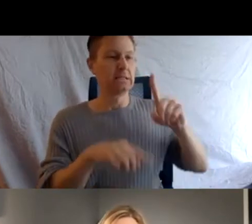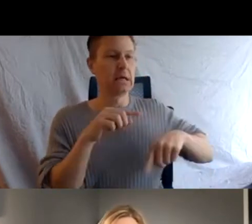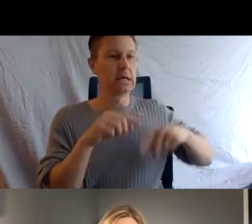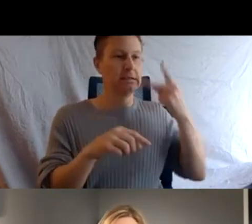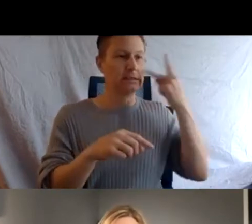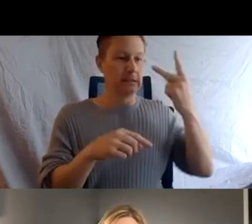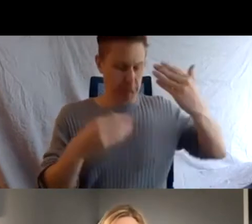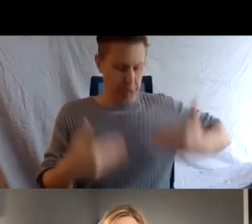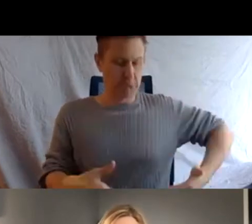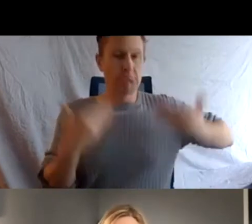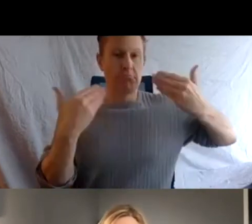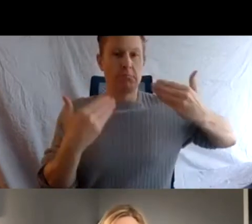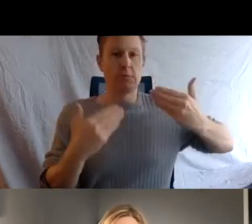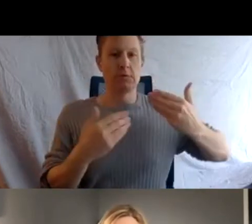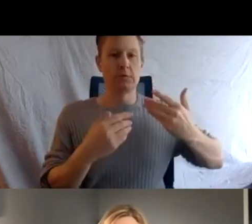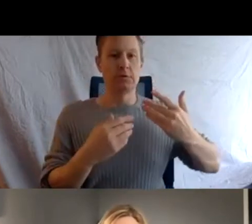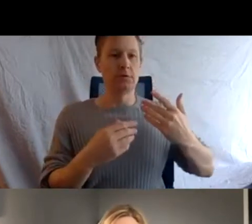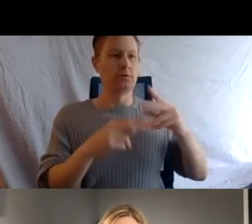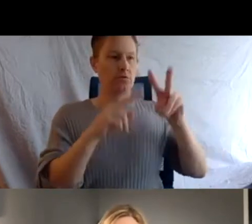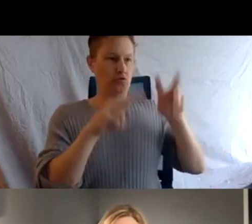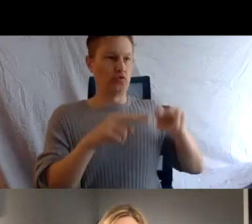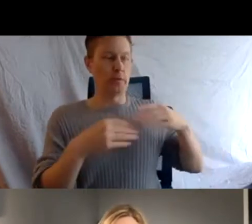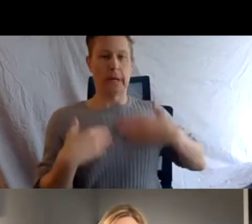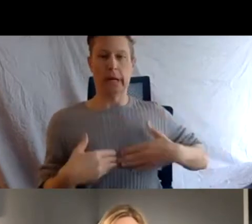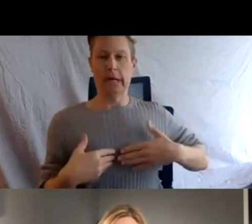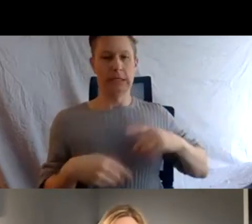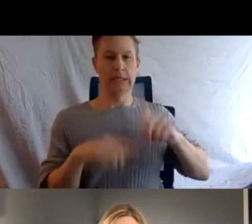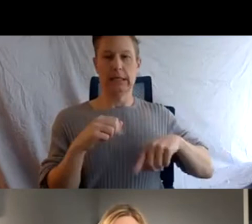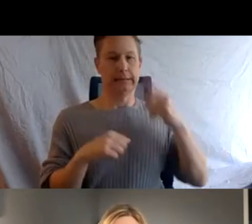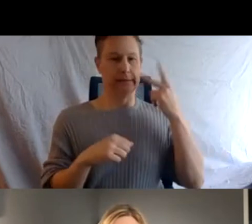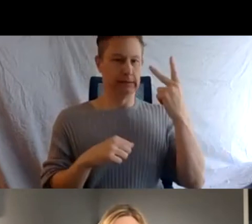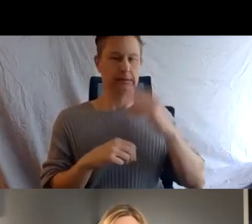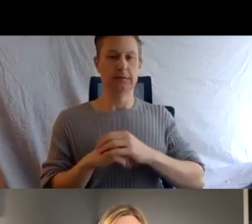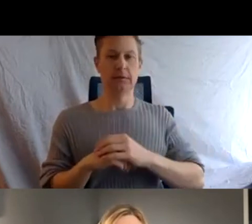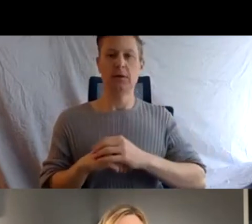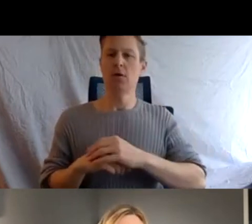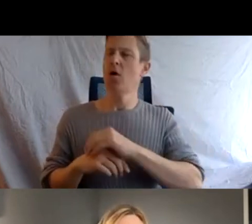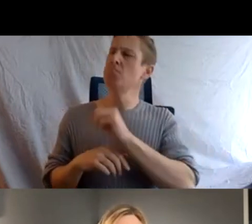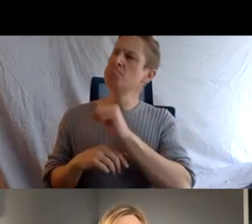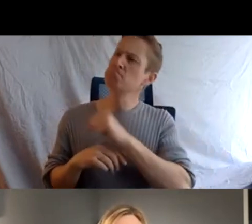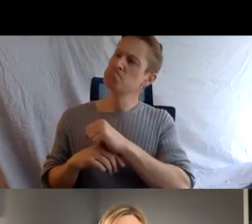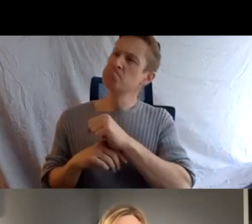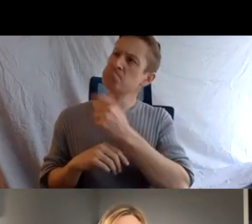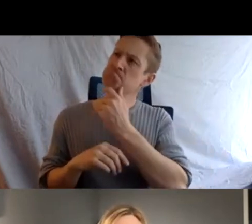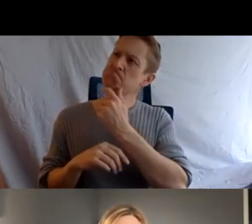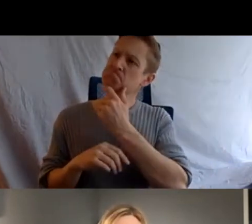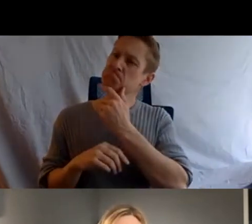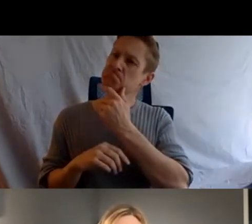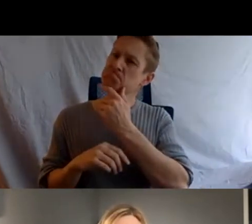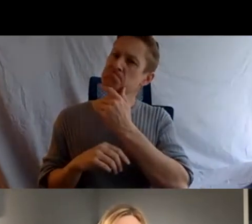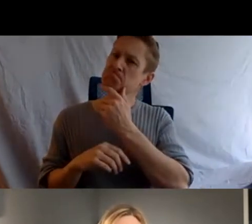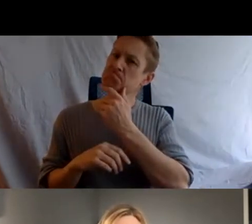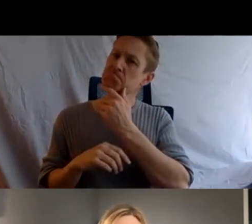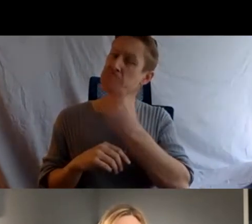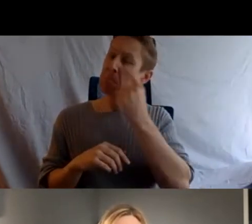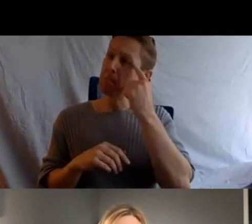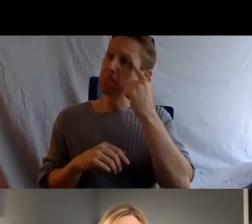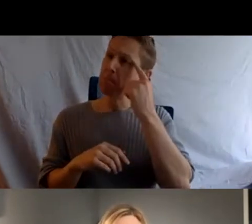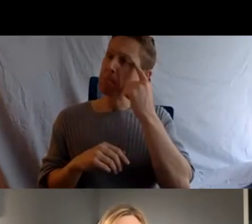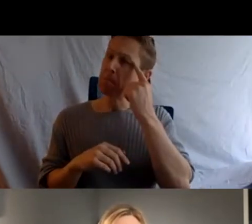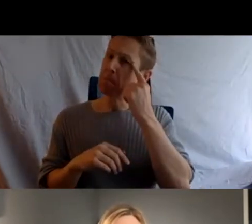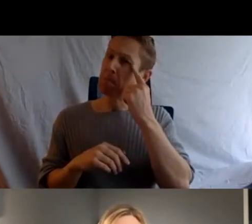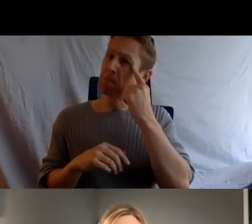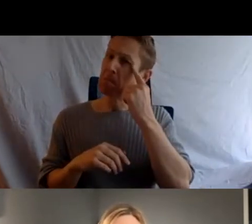see or know from looking at a person right away. Yeah, I'm not sure. I think